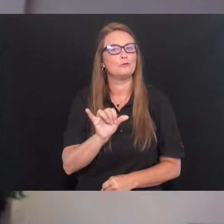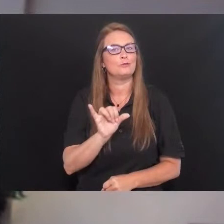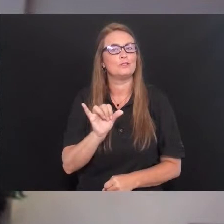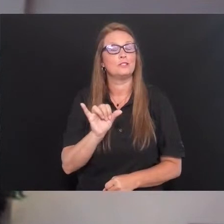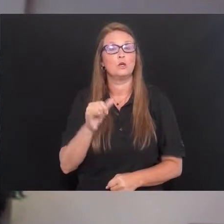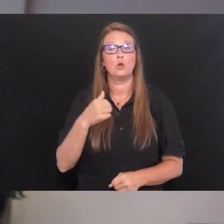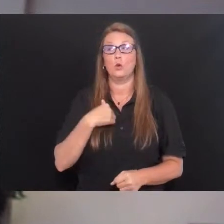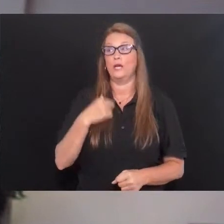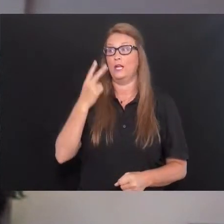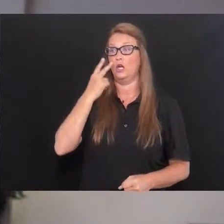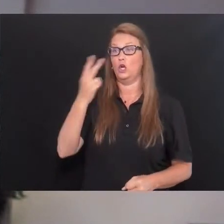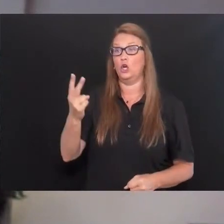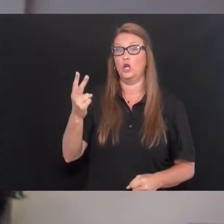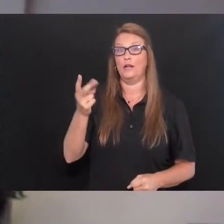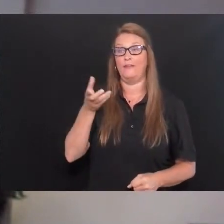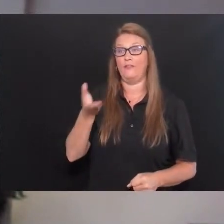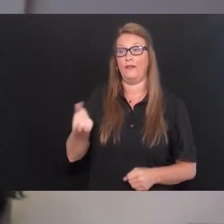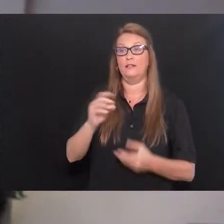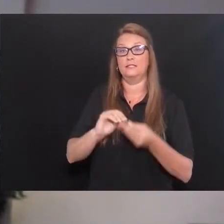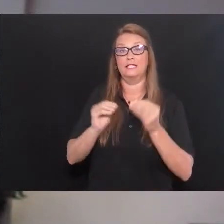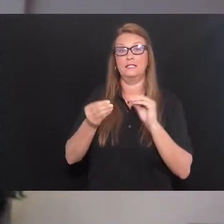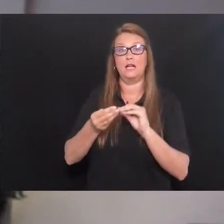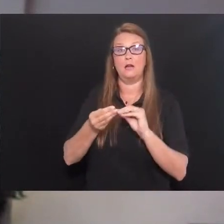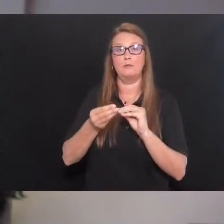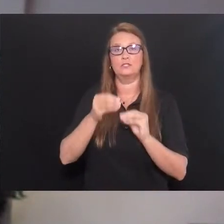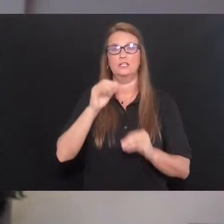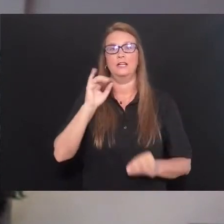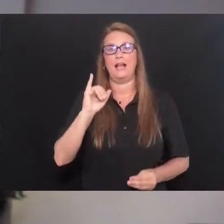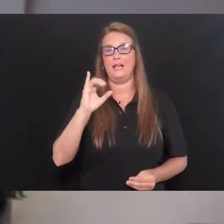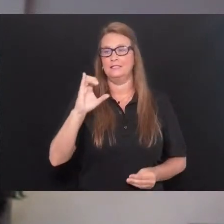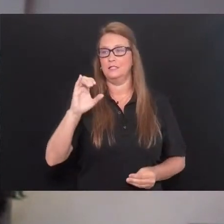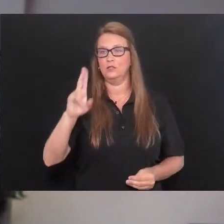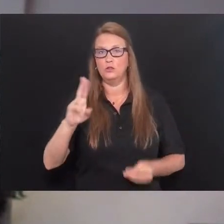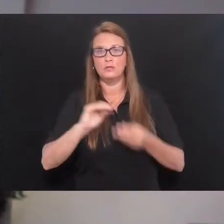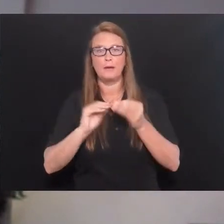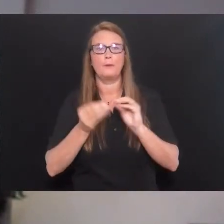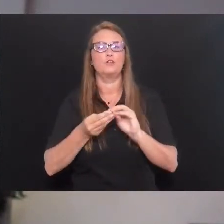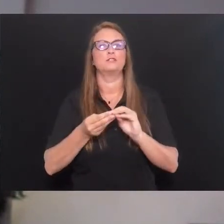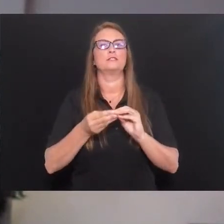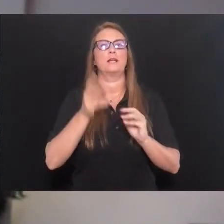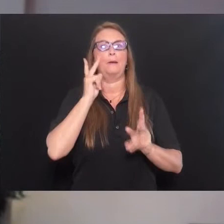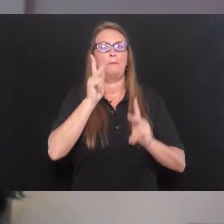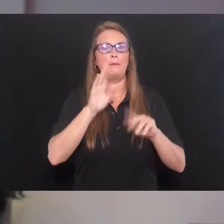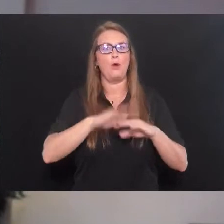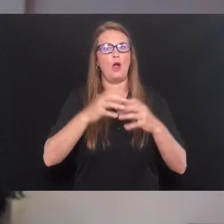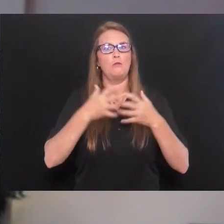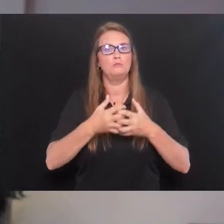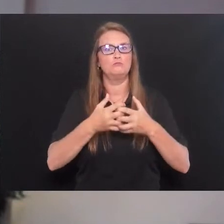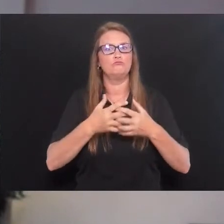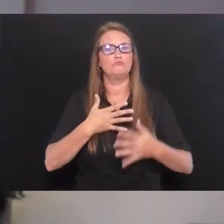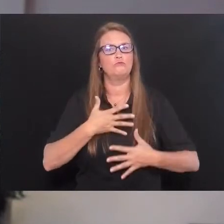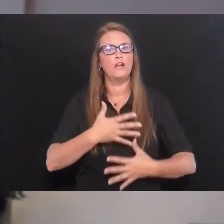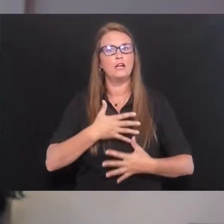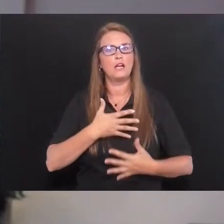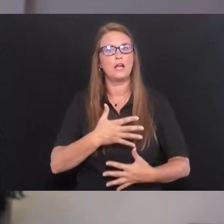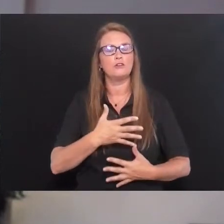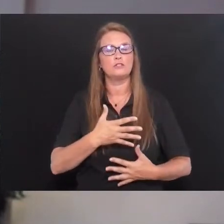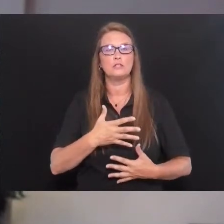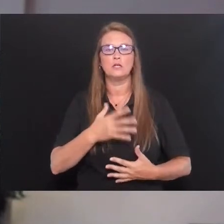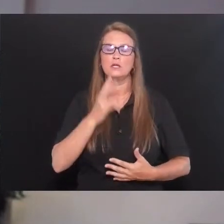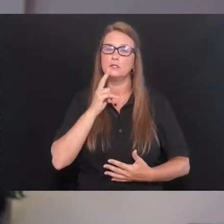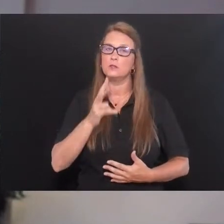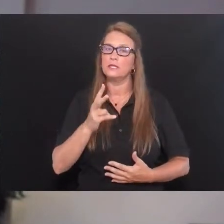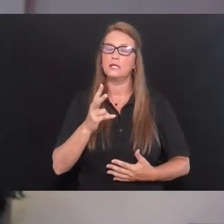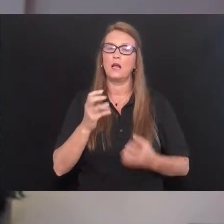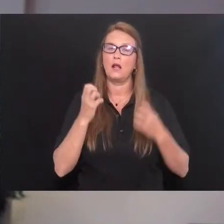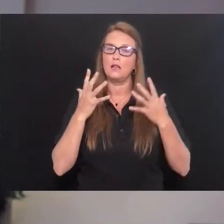our hospital numbers and look at our ICU numbers and look at the people on ventilators, there's an overwhelming majority of those